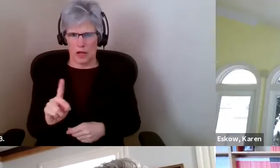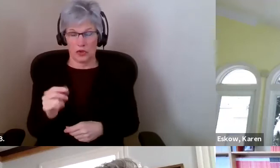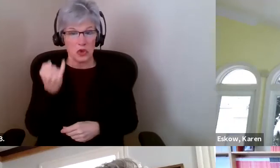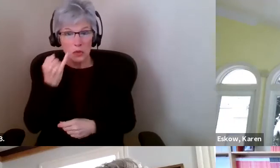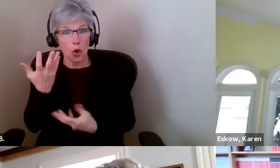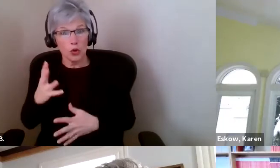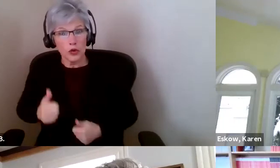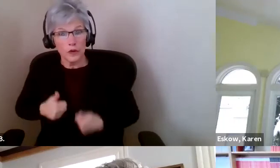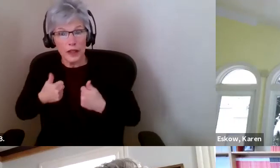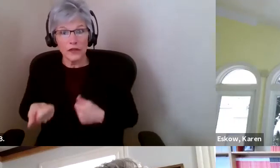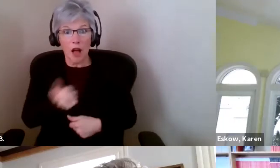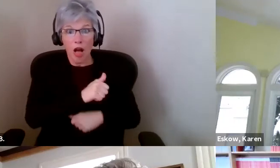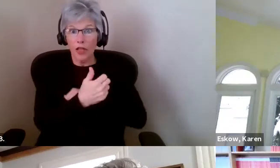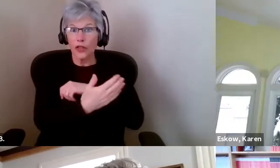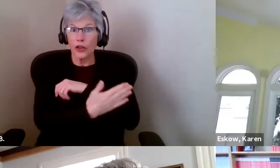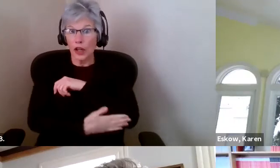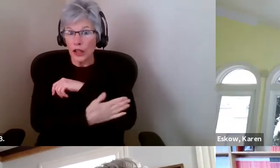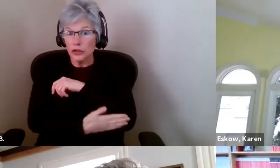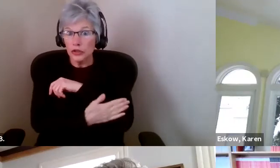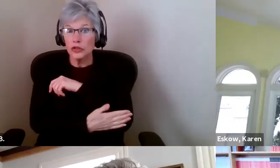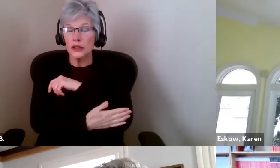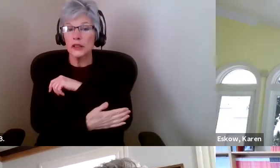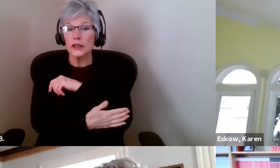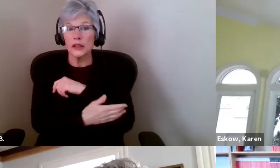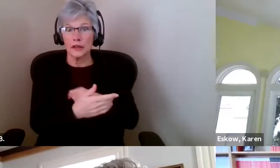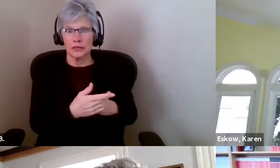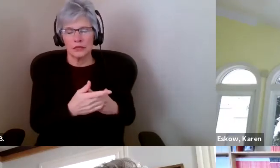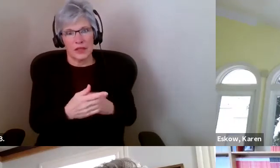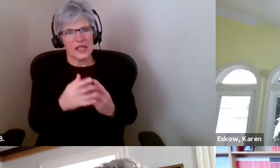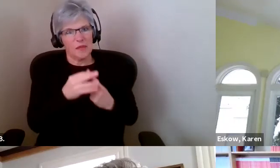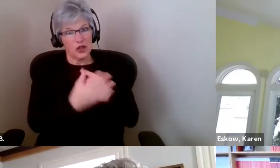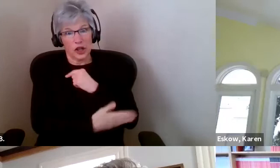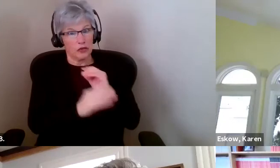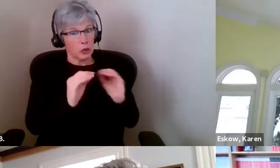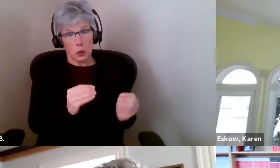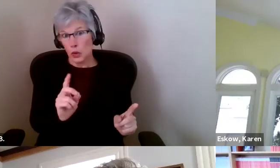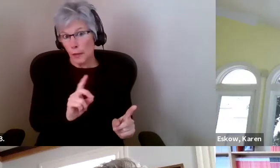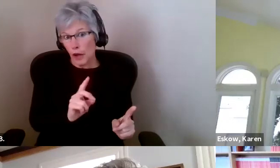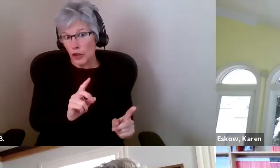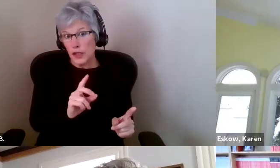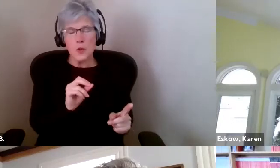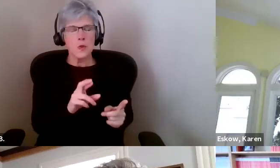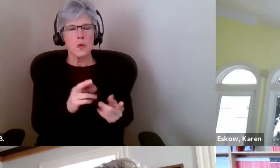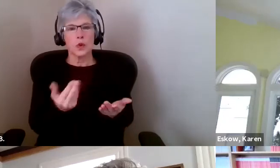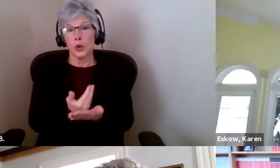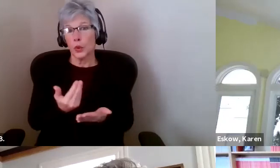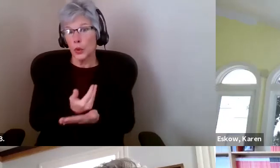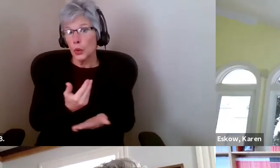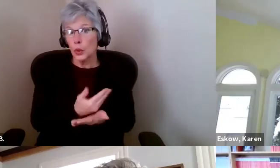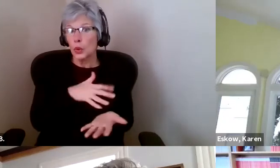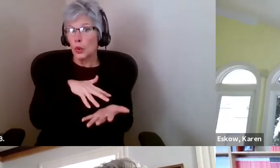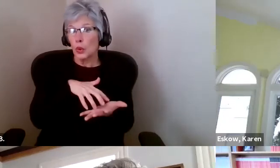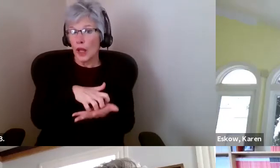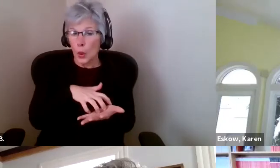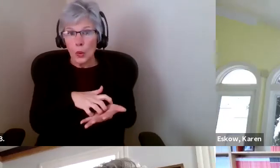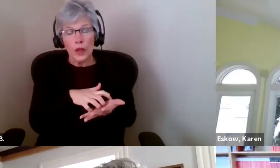or especially in one where democracy is absent, or it's very new, perhaps weak,